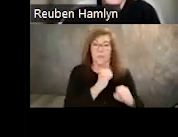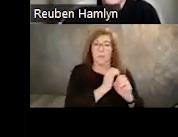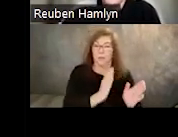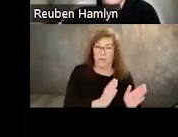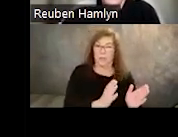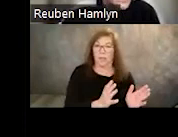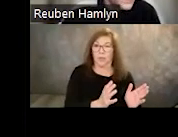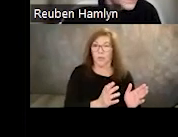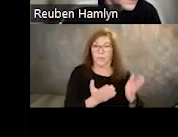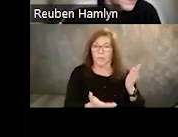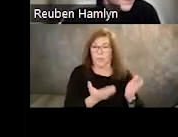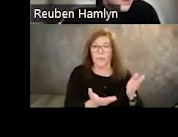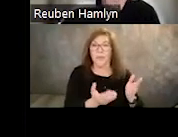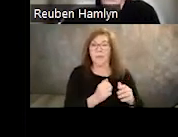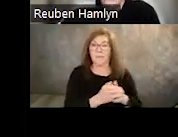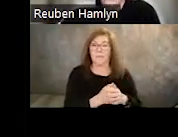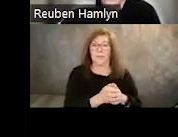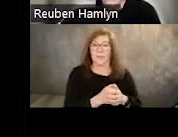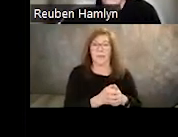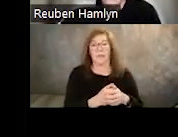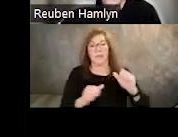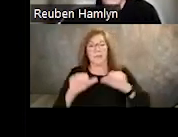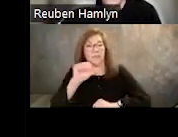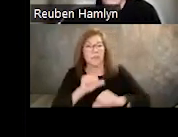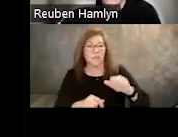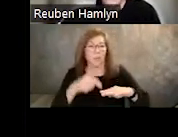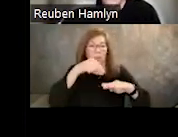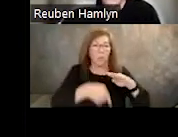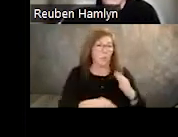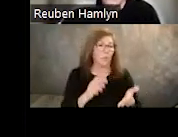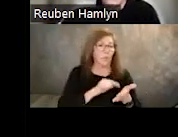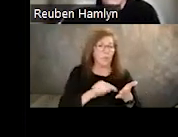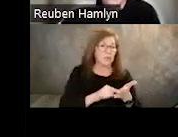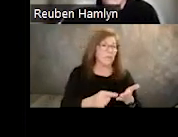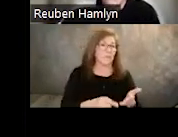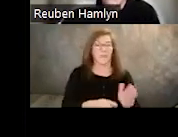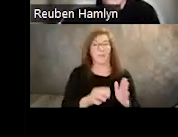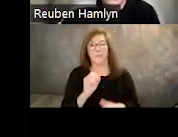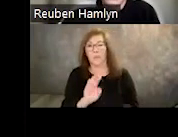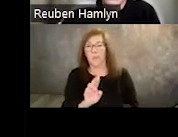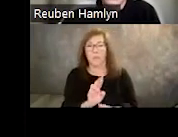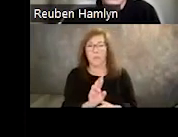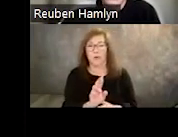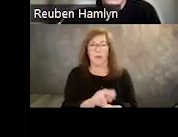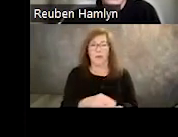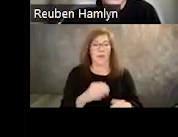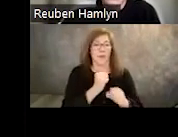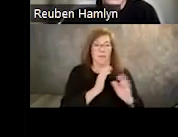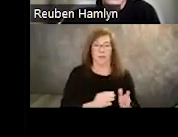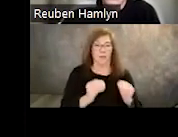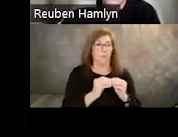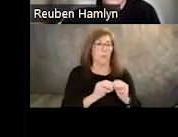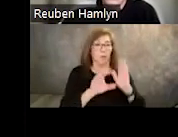we didn't do a type of scientific thorough research on it. It could be, for instance, like the protector has more